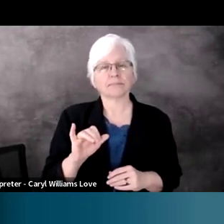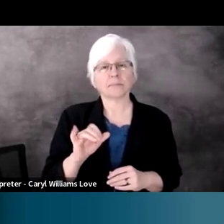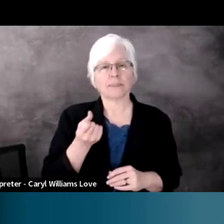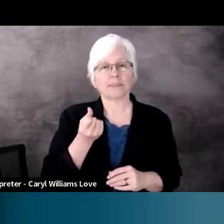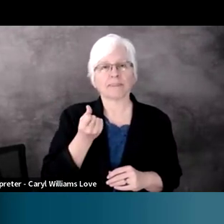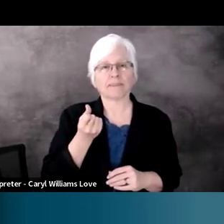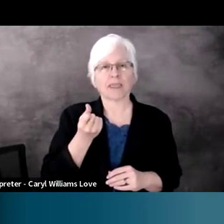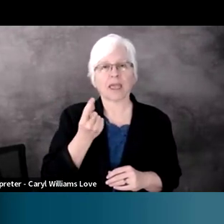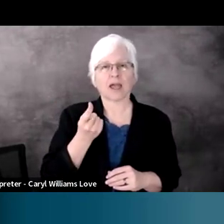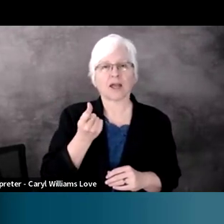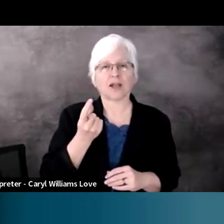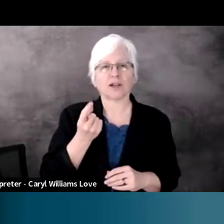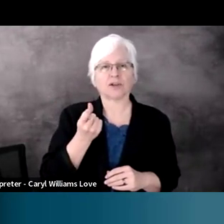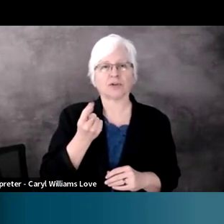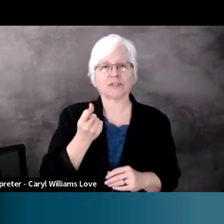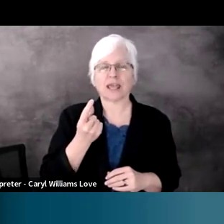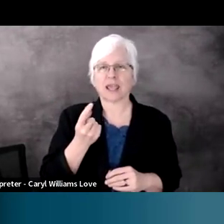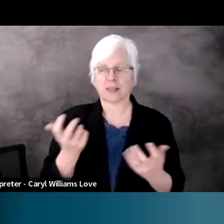a good match of who the workforce is